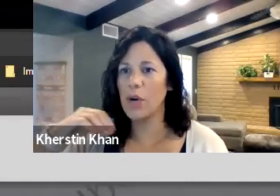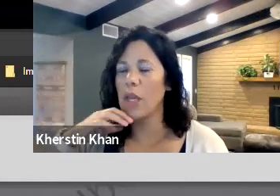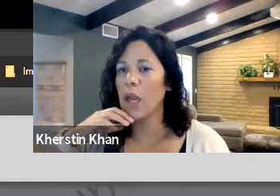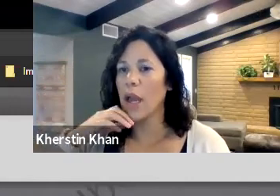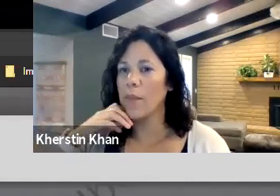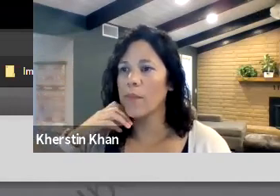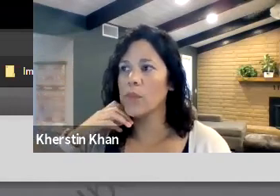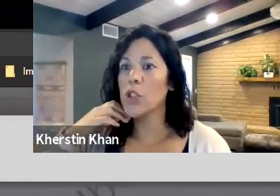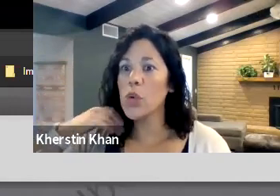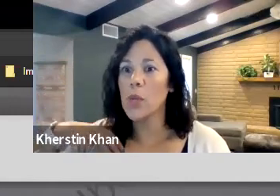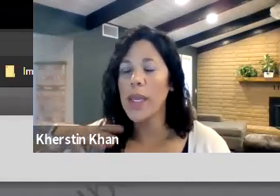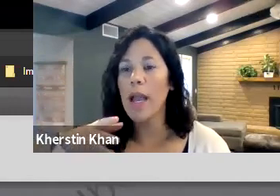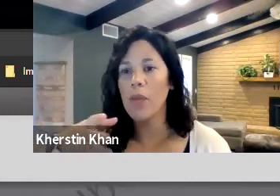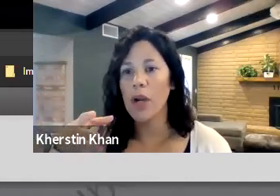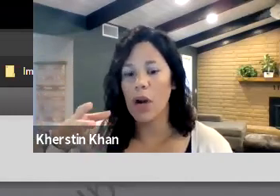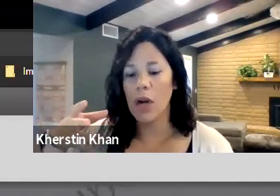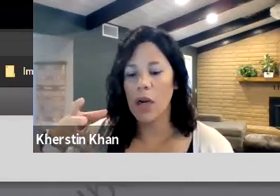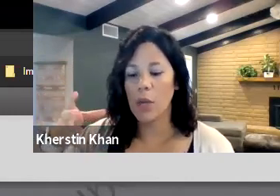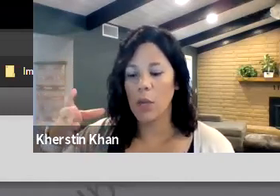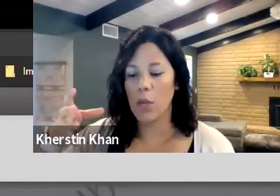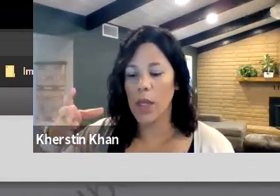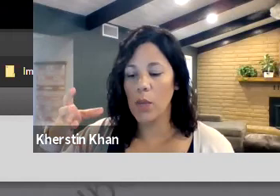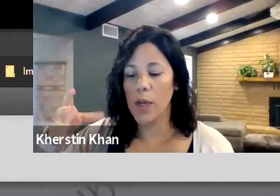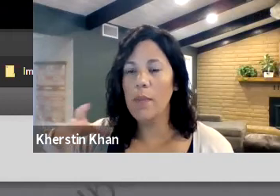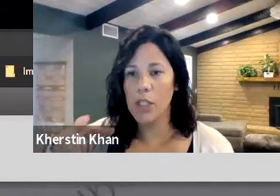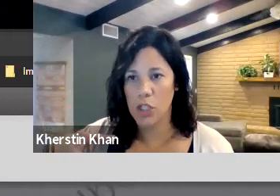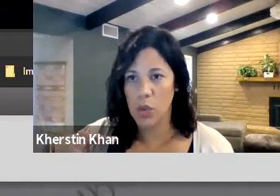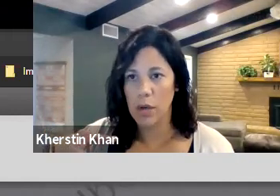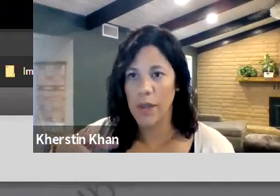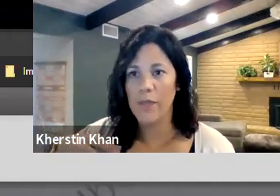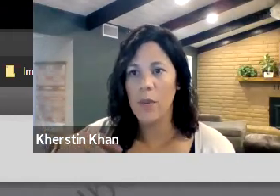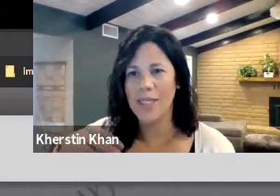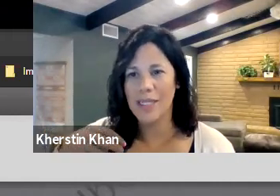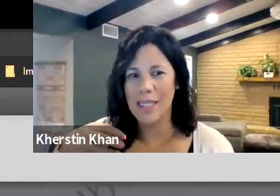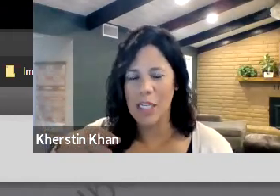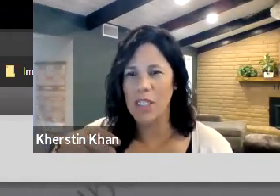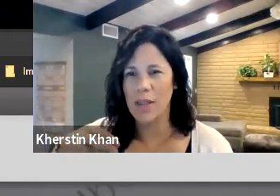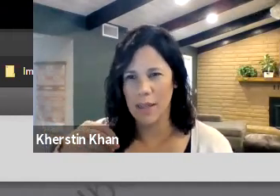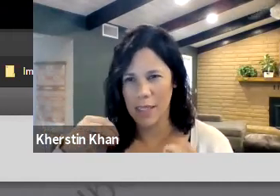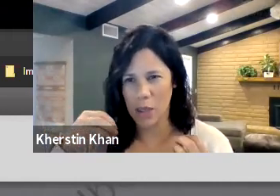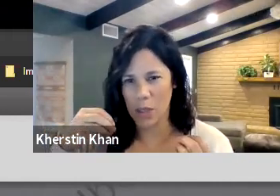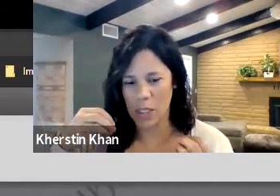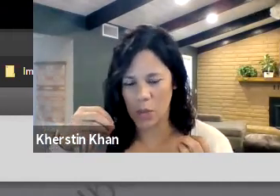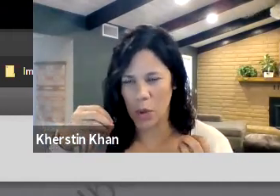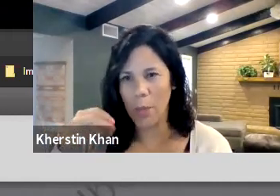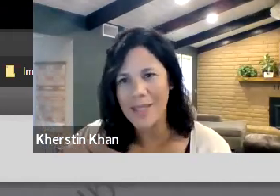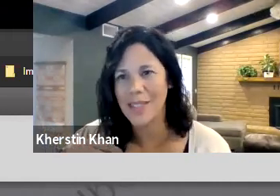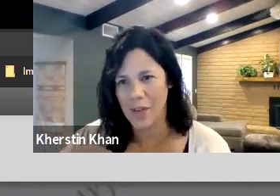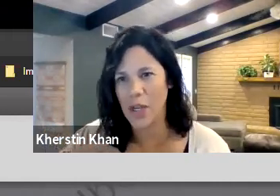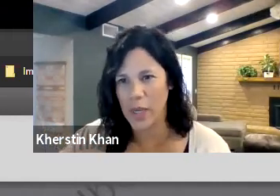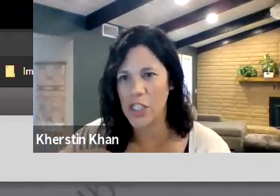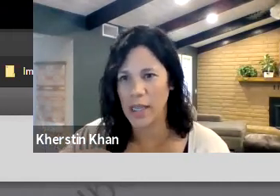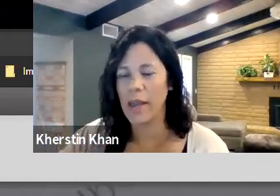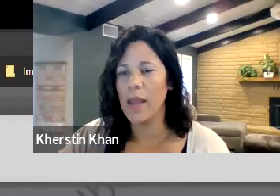years ago. Sure, we want to make sure that everyone is engaging in like this